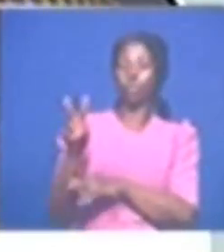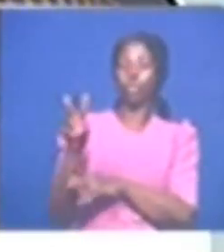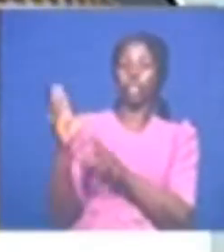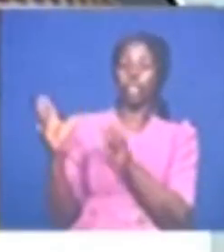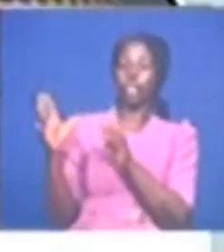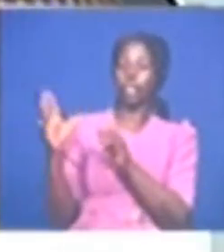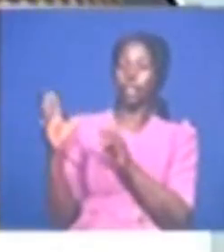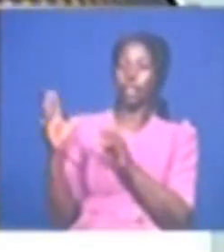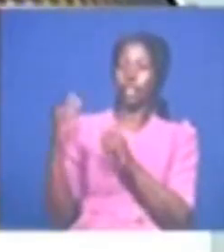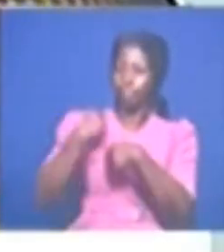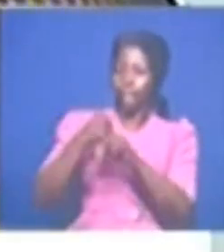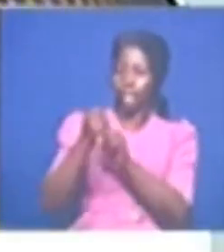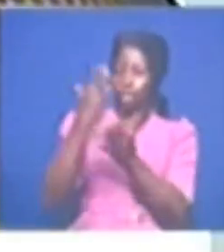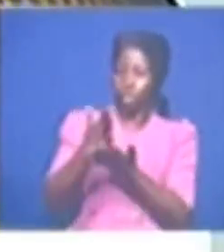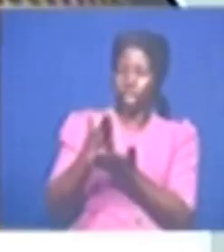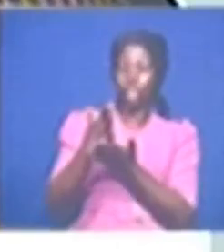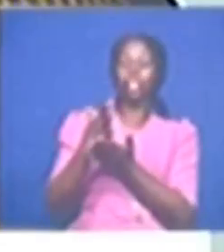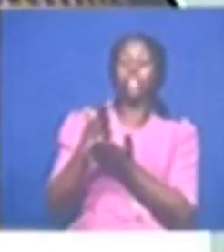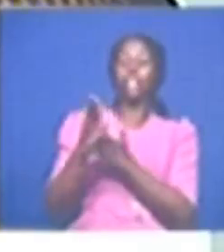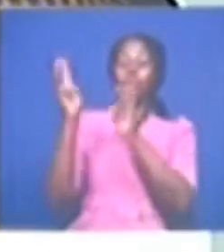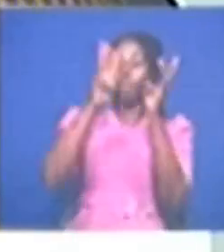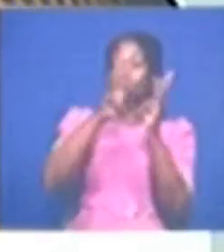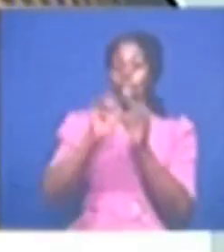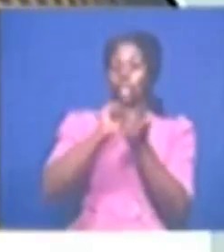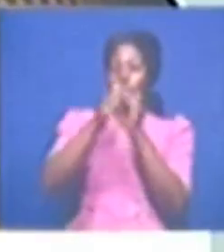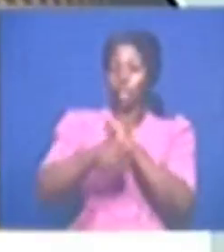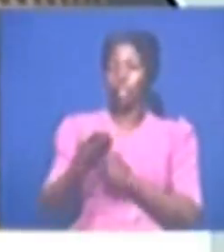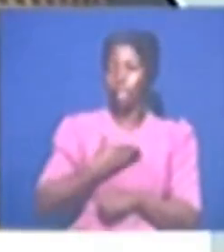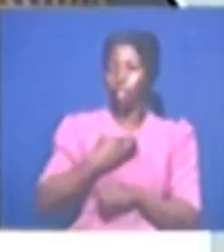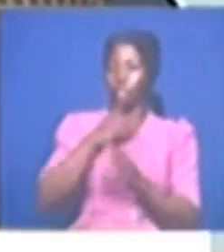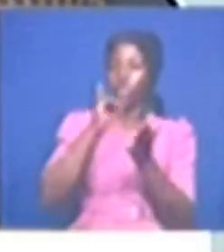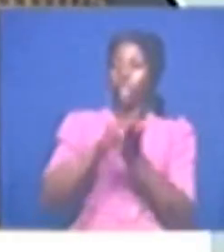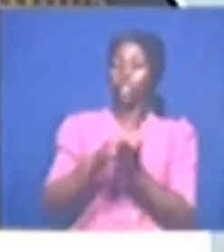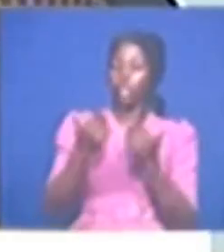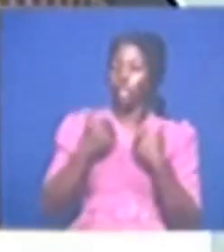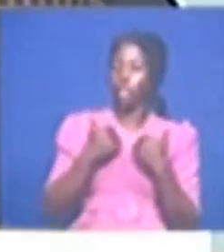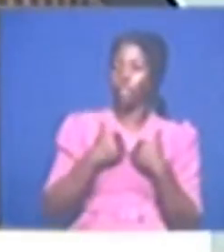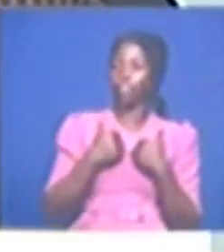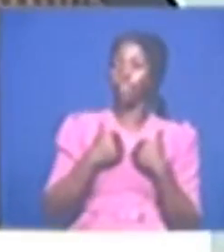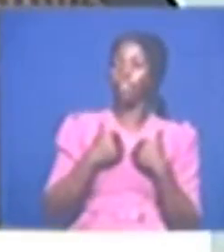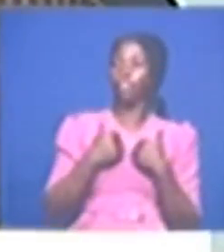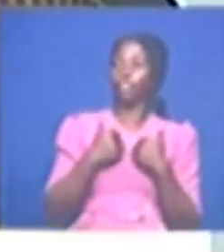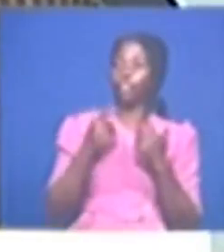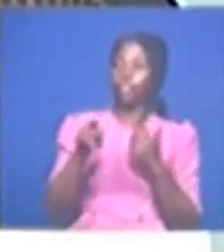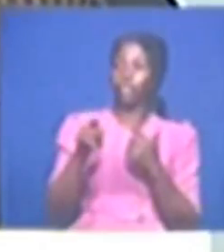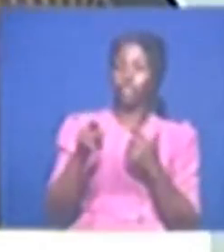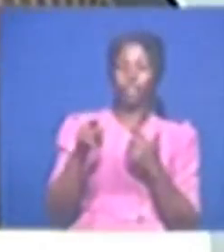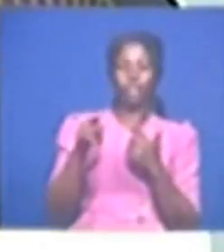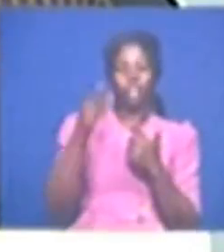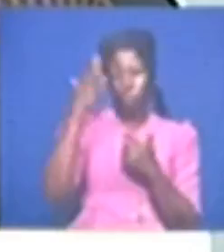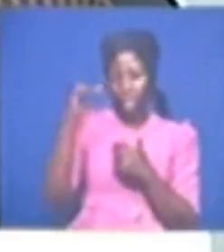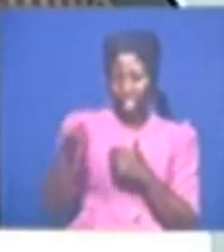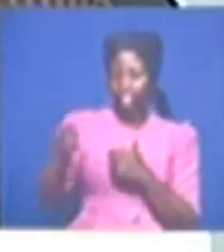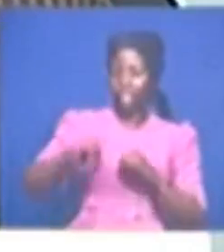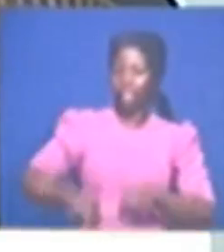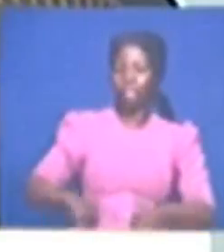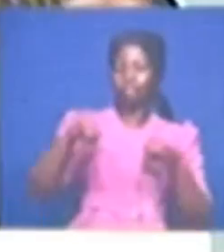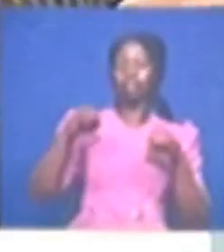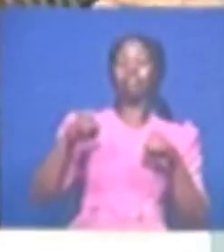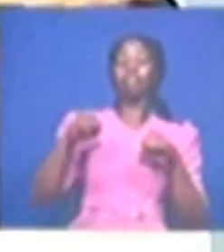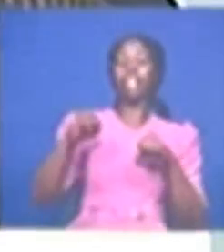actualizing of the Climate Change Council so that it has the teeth, because it's chaired by the President, and it has the